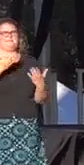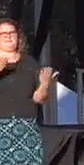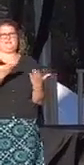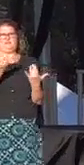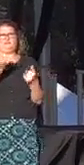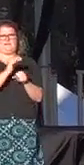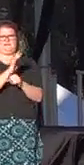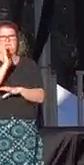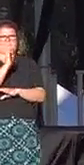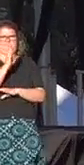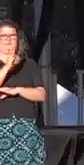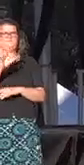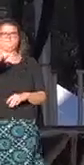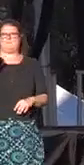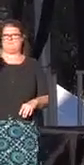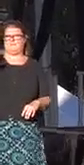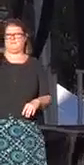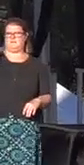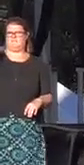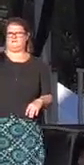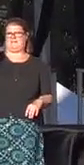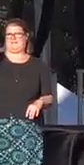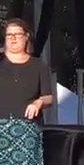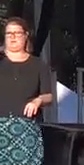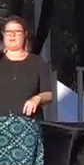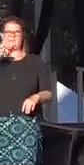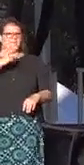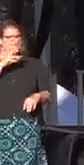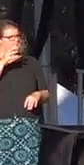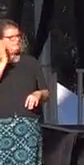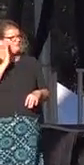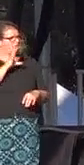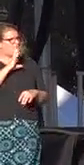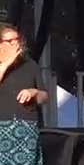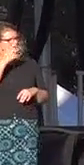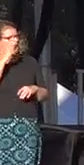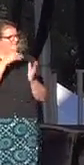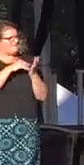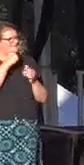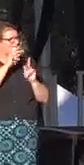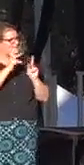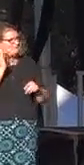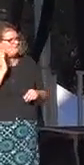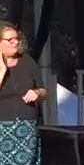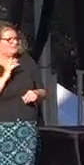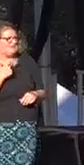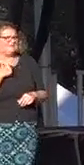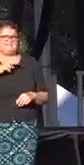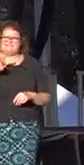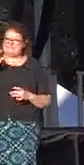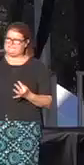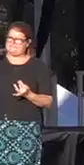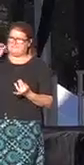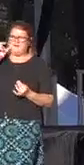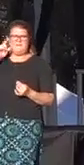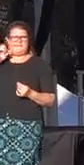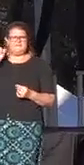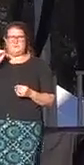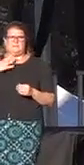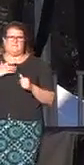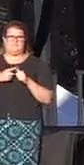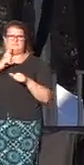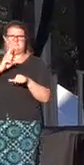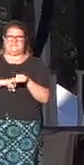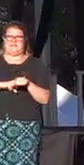tonight. Fernando just asked me, have you ever spoken in front of 1,000 gay people before? And I looked at him, I don't think so. So